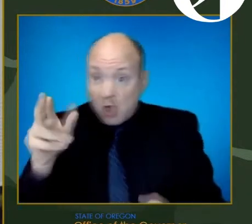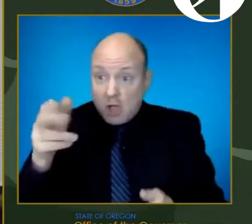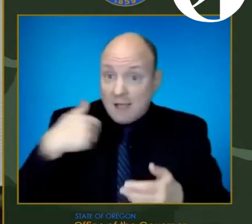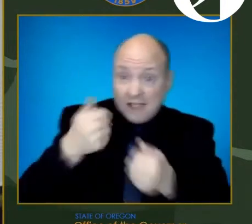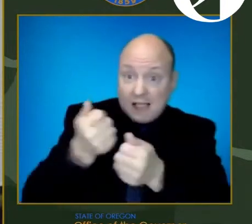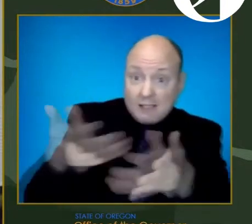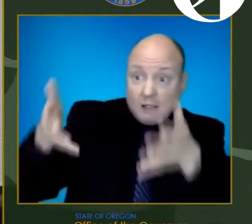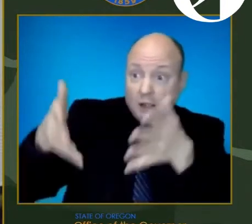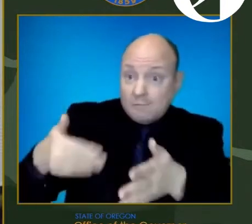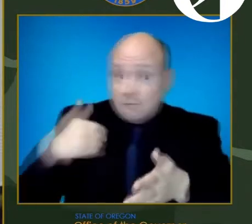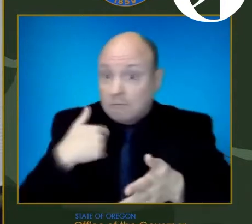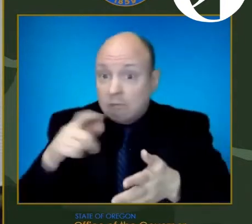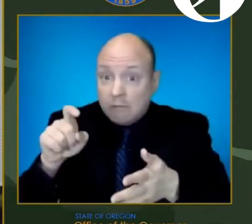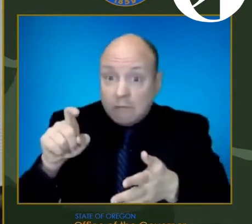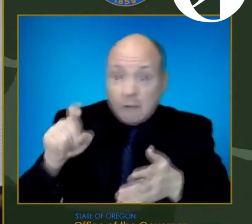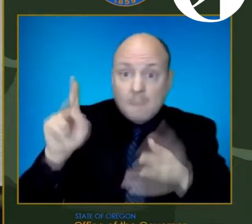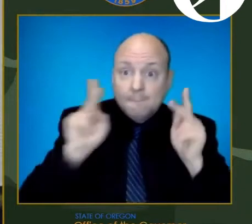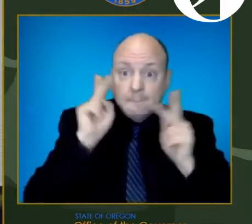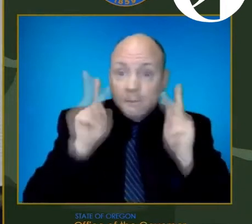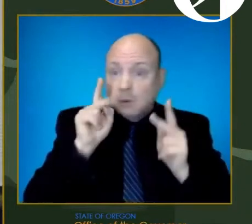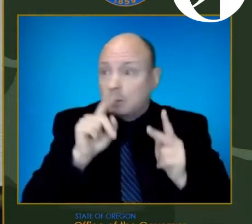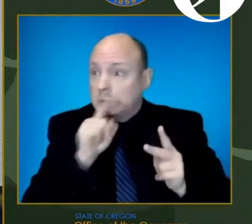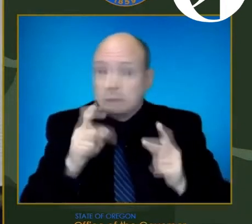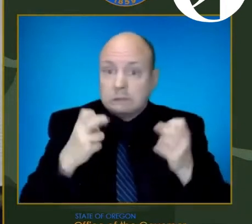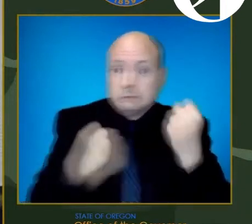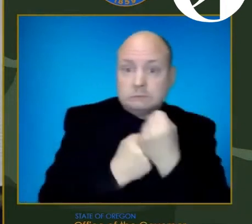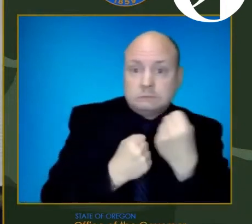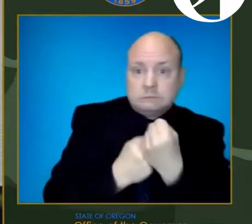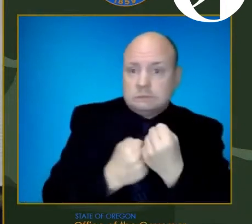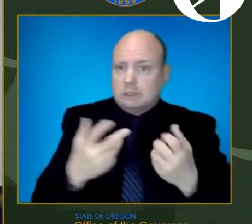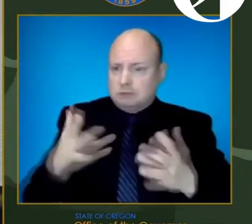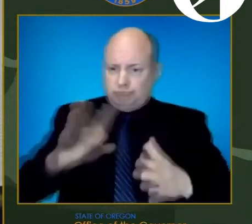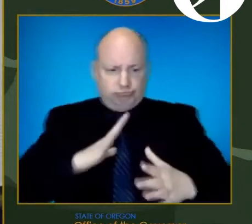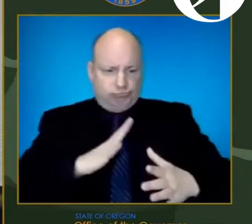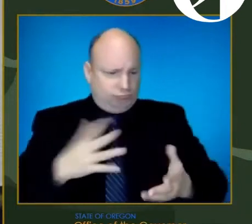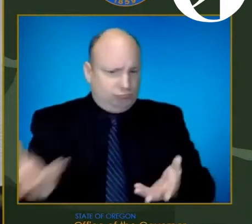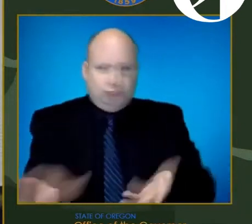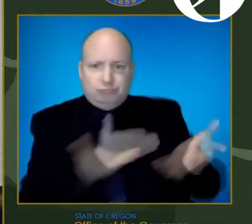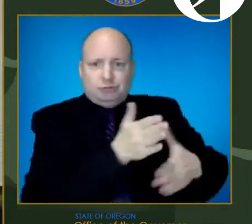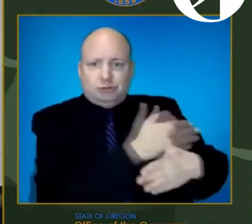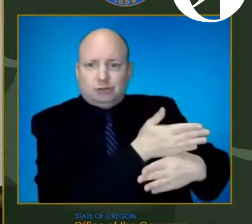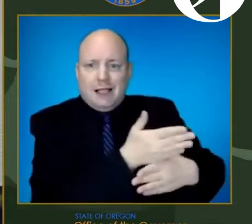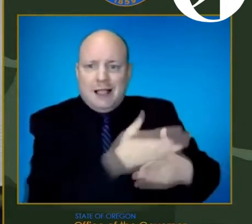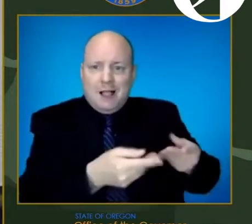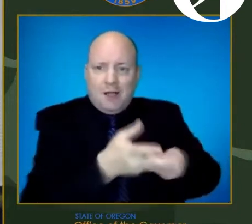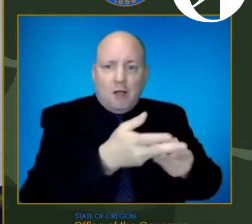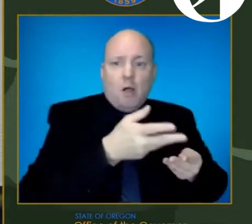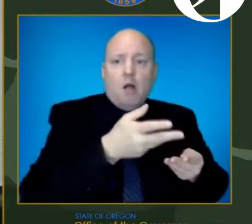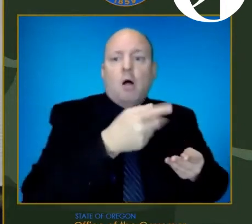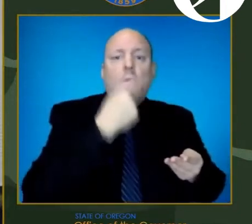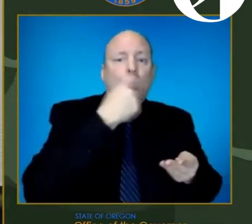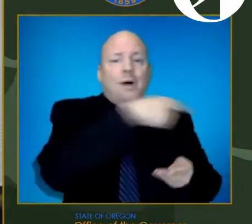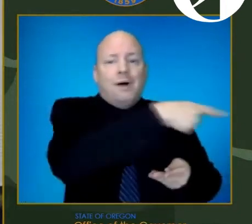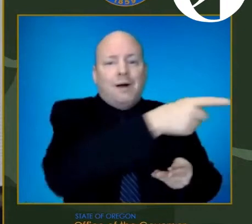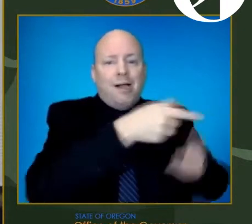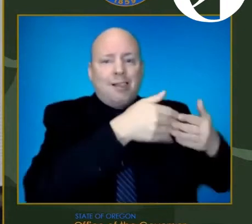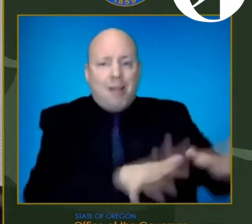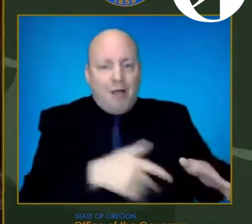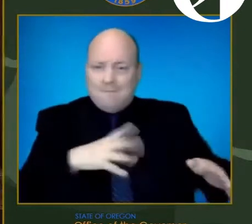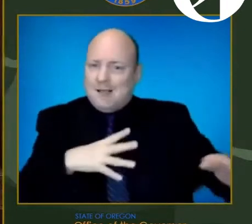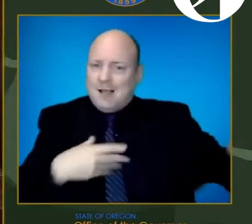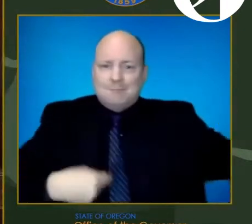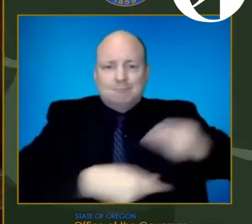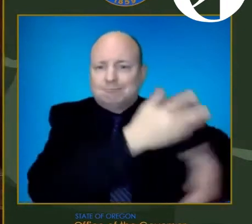folks that do have things are sharing those things, and it's wonderful. What a great concept. I just love